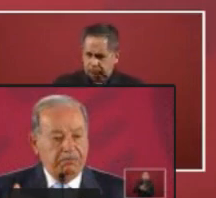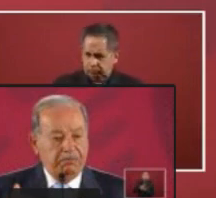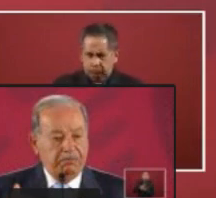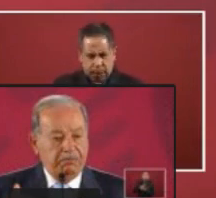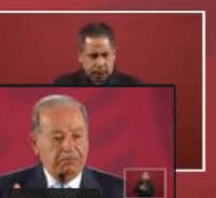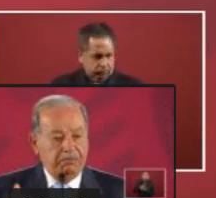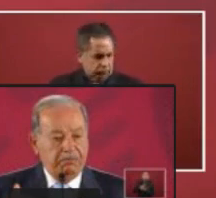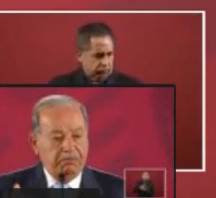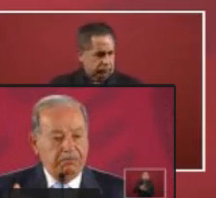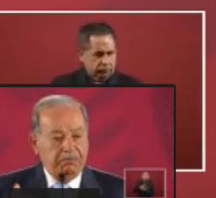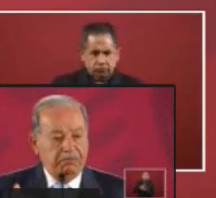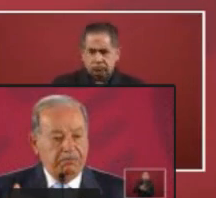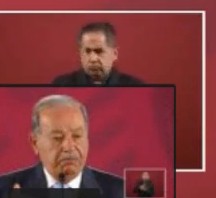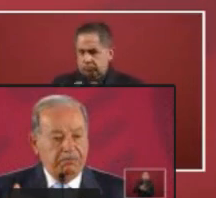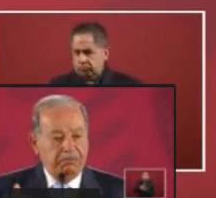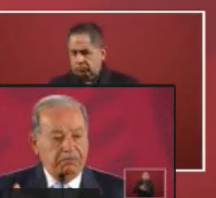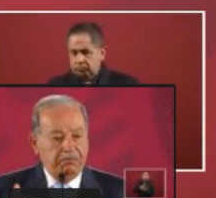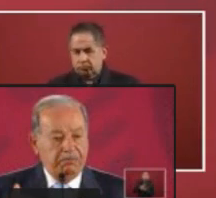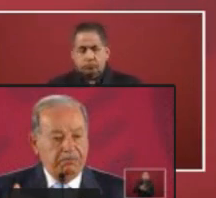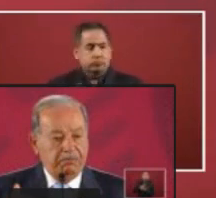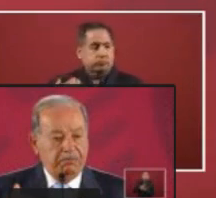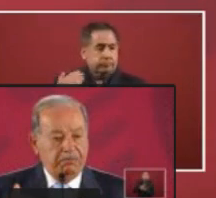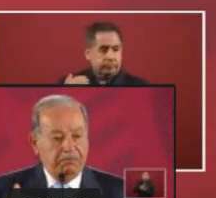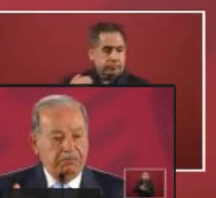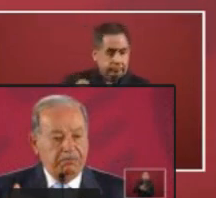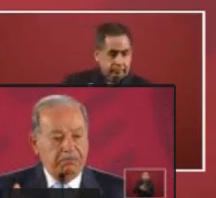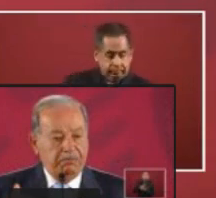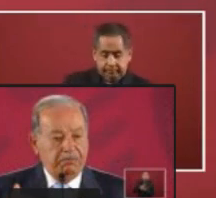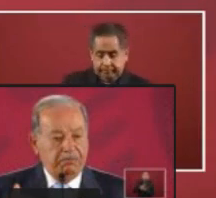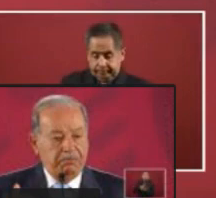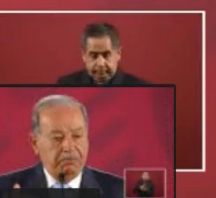to do that example here,